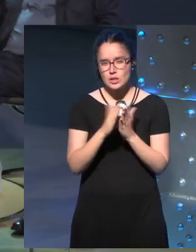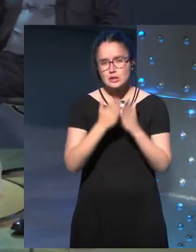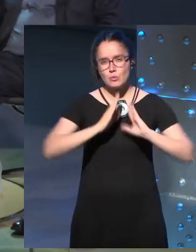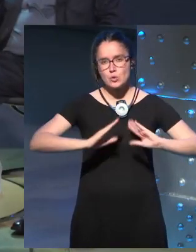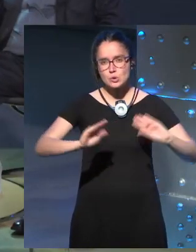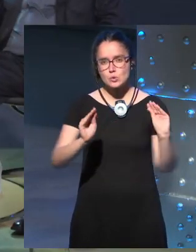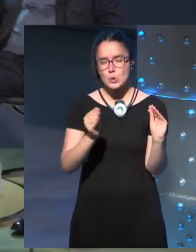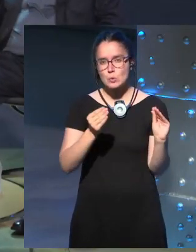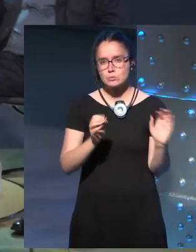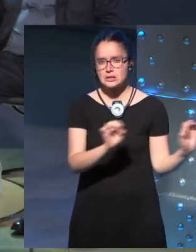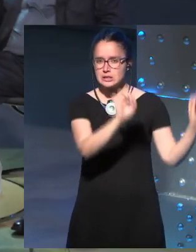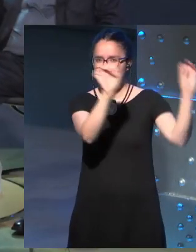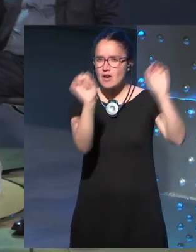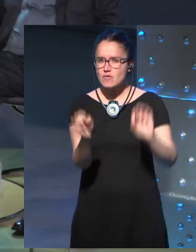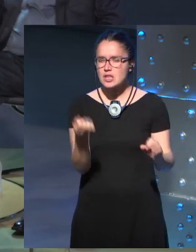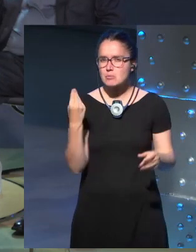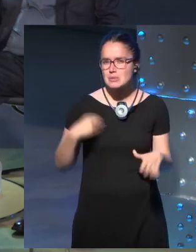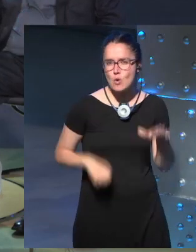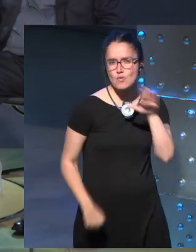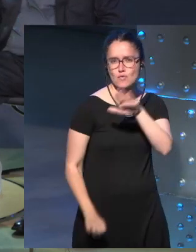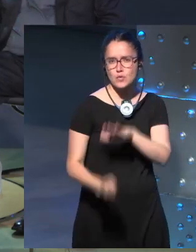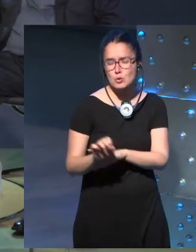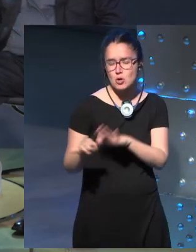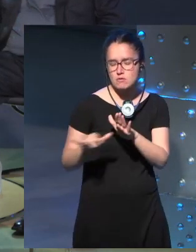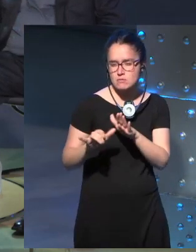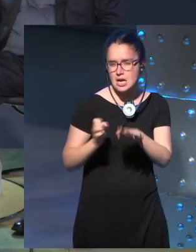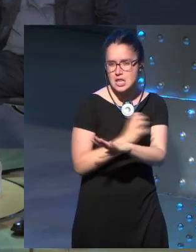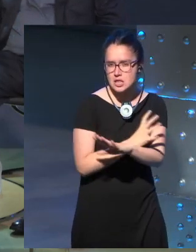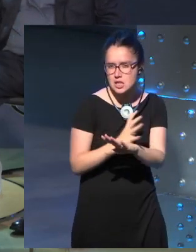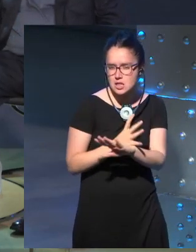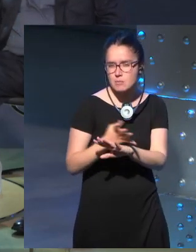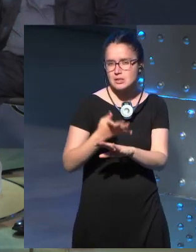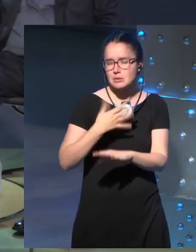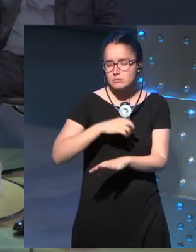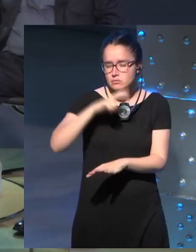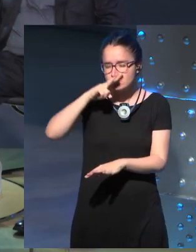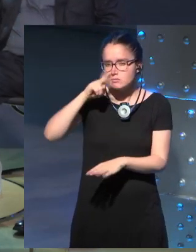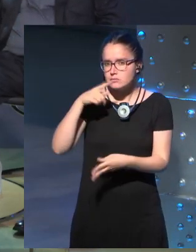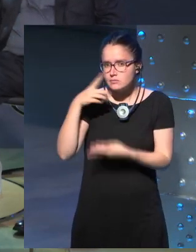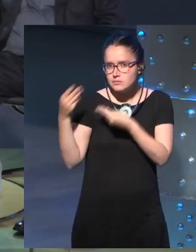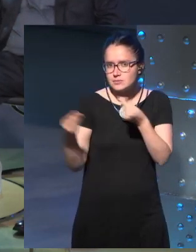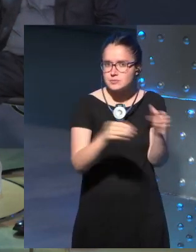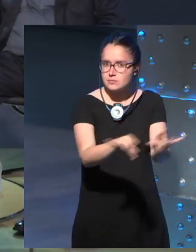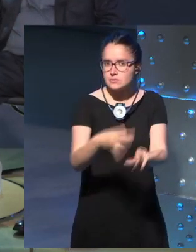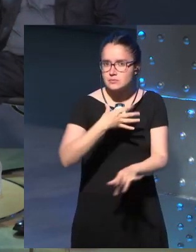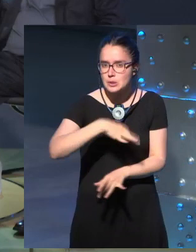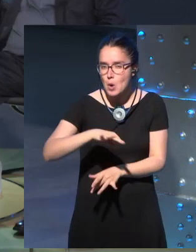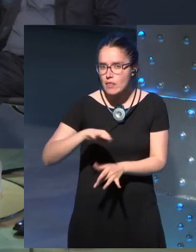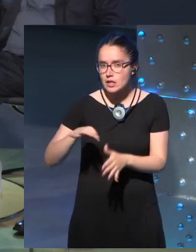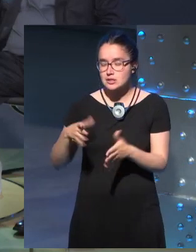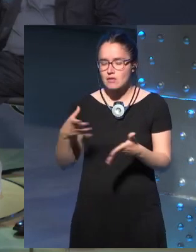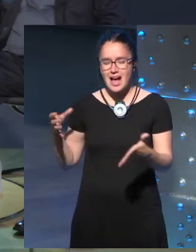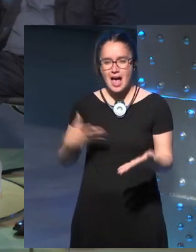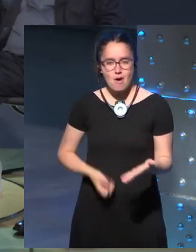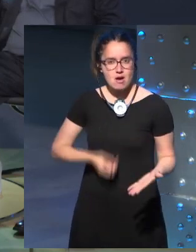Well, Simon, in his book, defends this football, the one that is close to the grass, the one that you can smell, you can